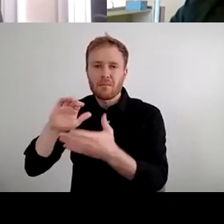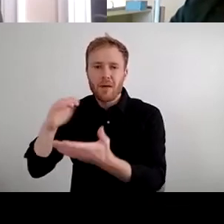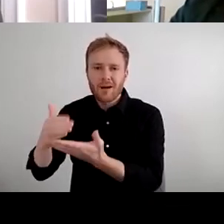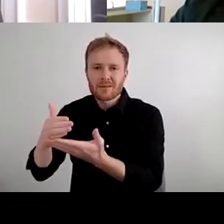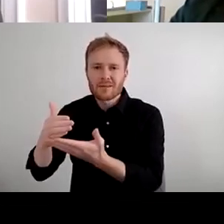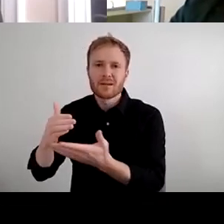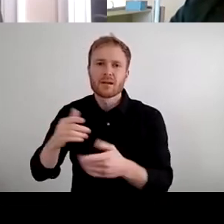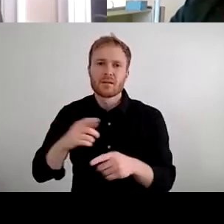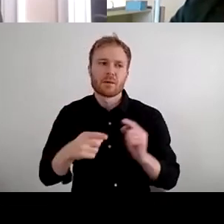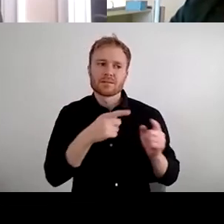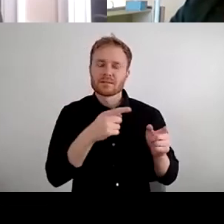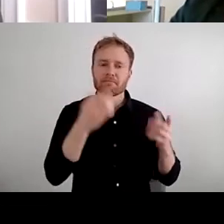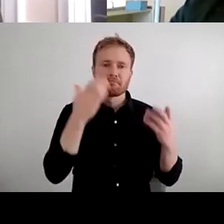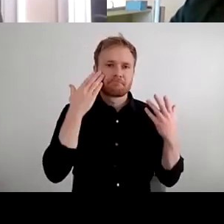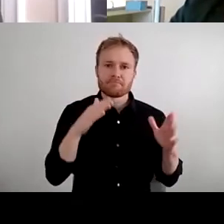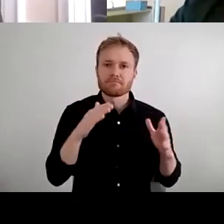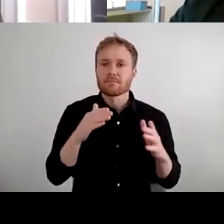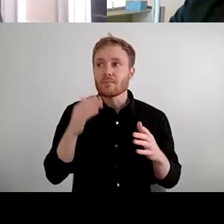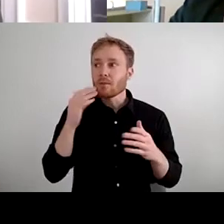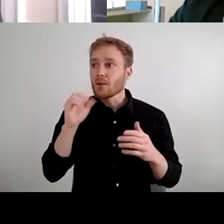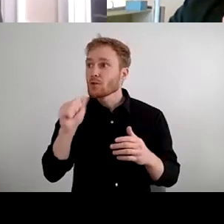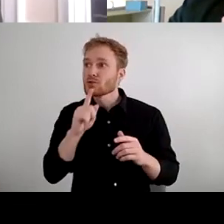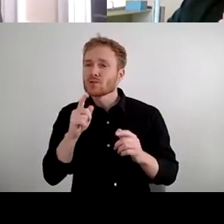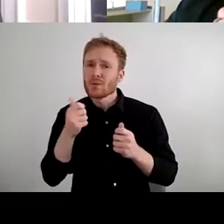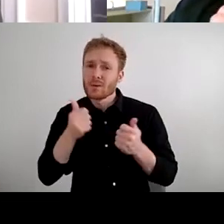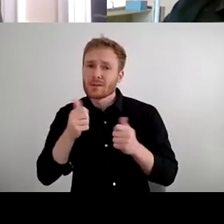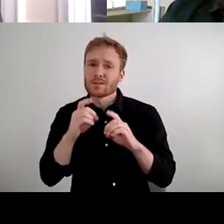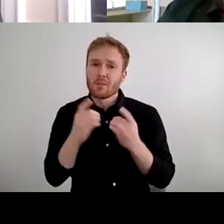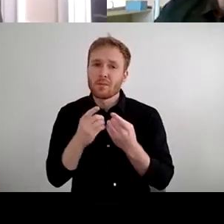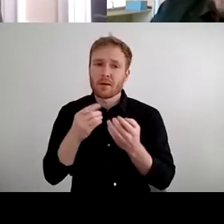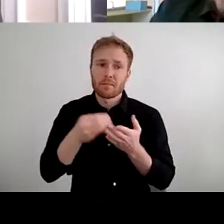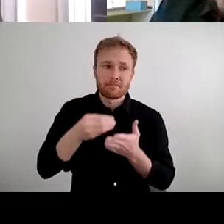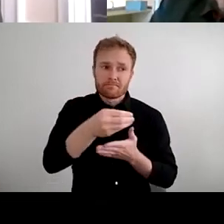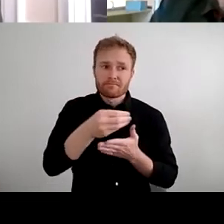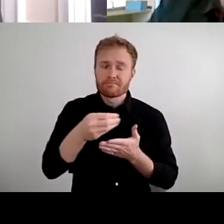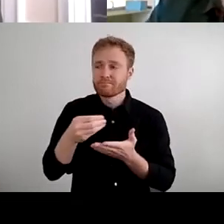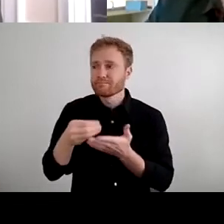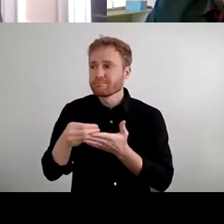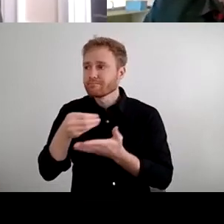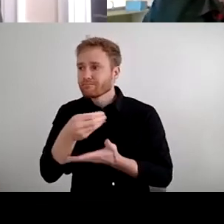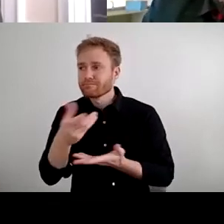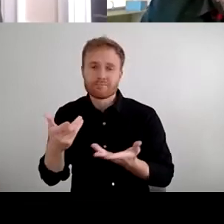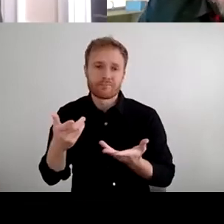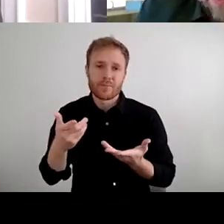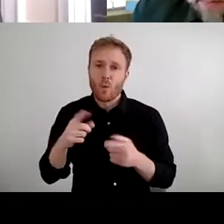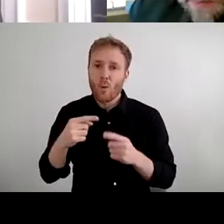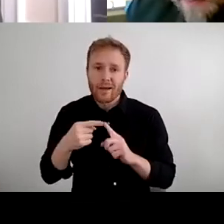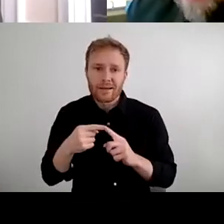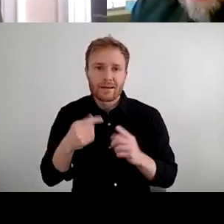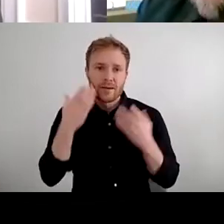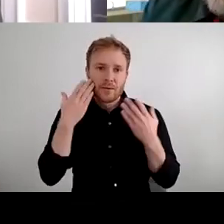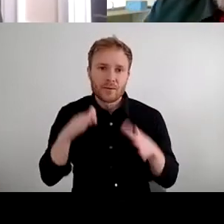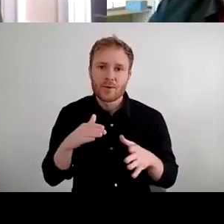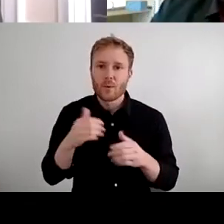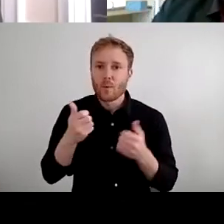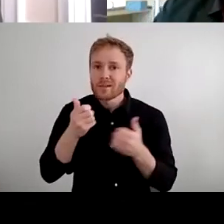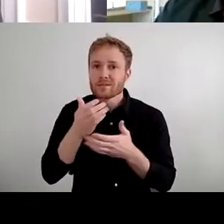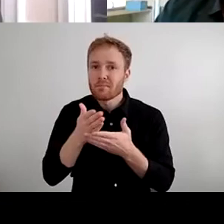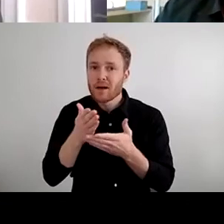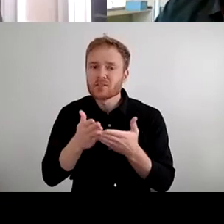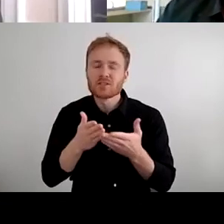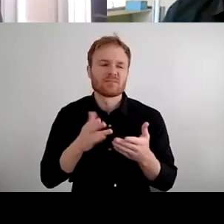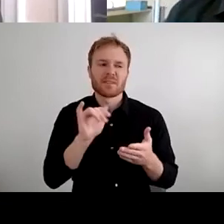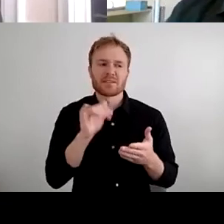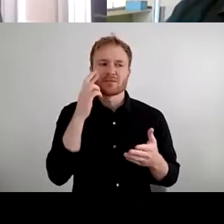which department is going to purchase and when they're going to purchase and what budget it's going to be from, that is why we're leaving that information very open-ended at